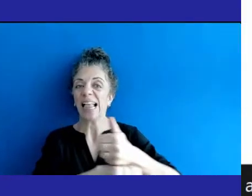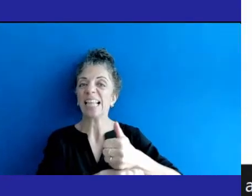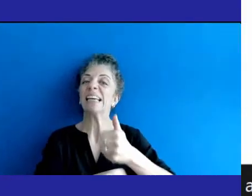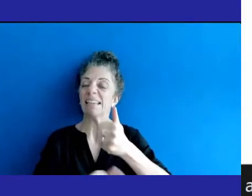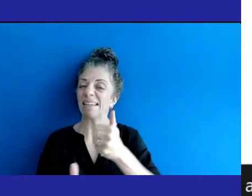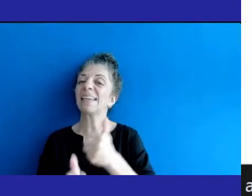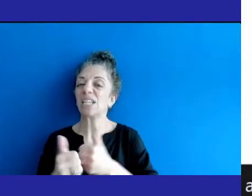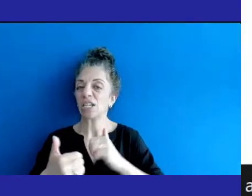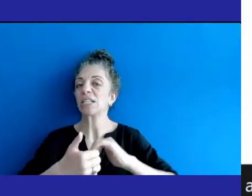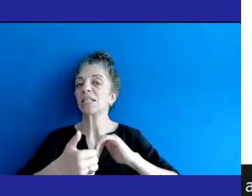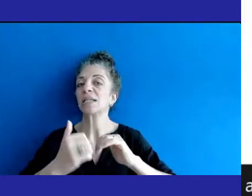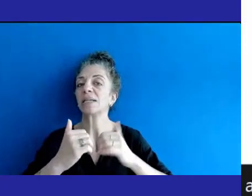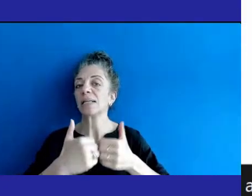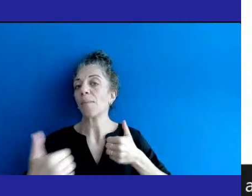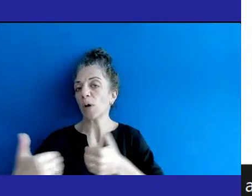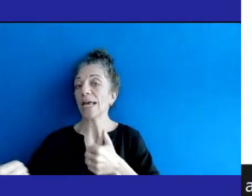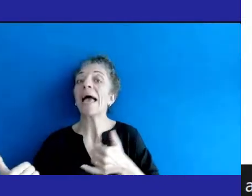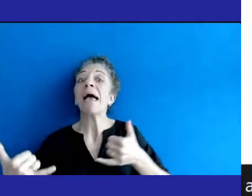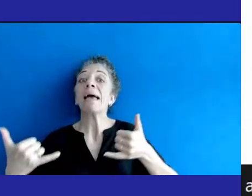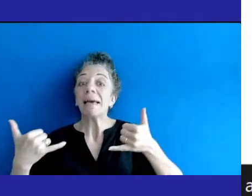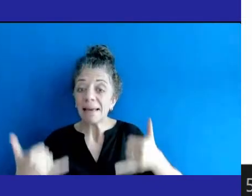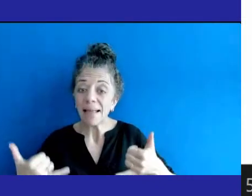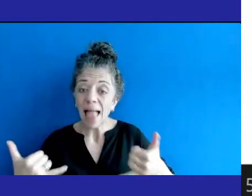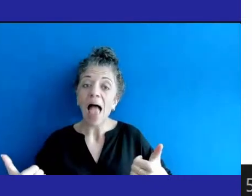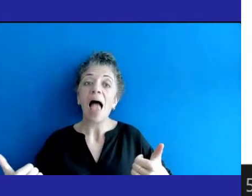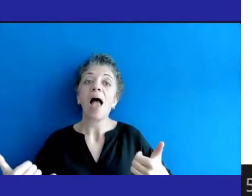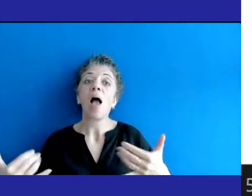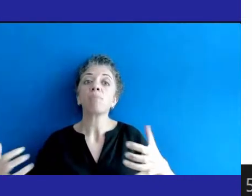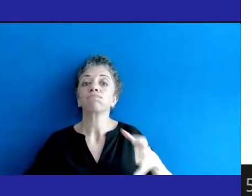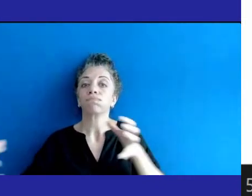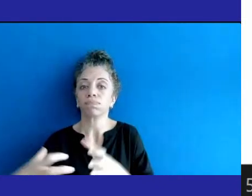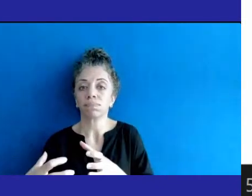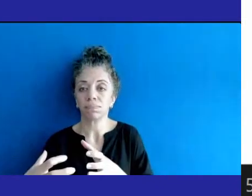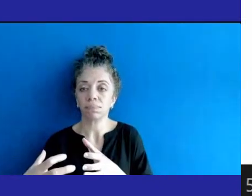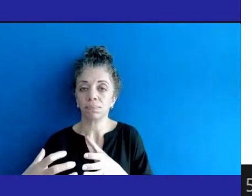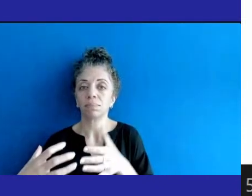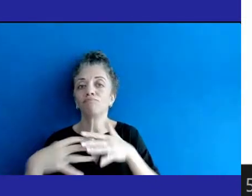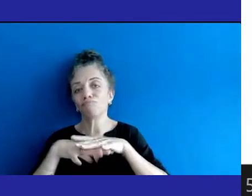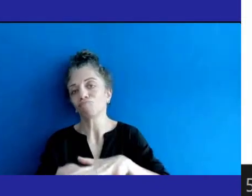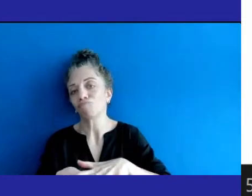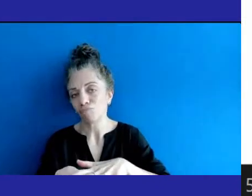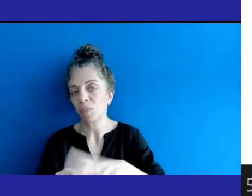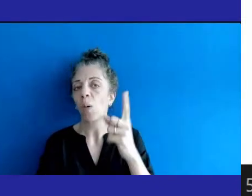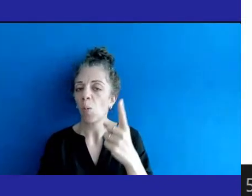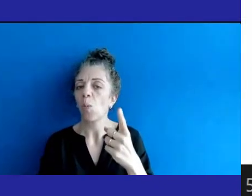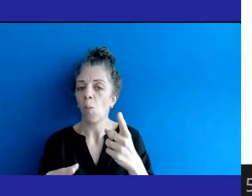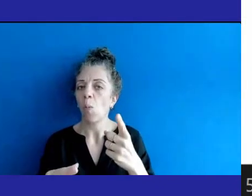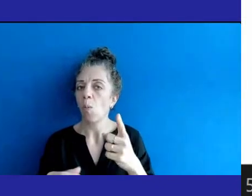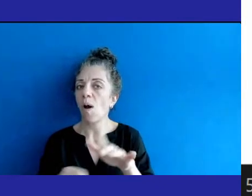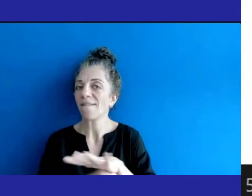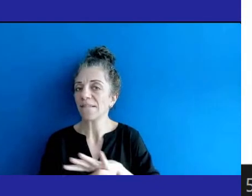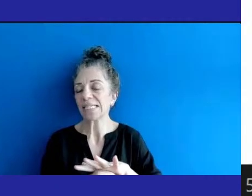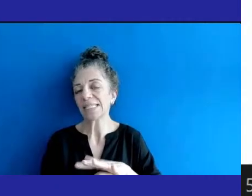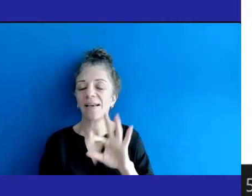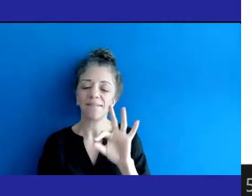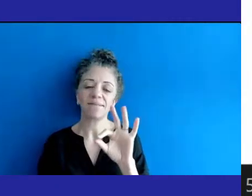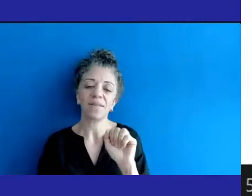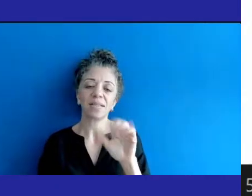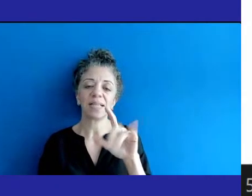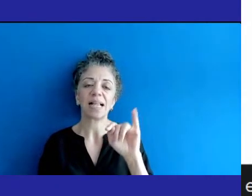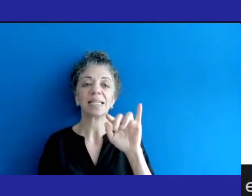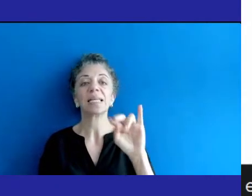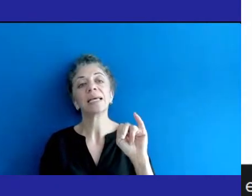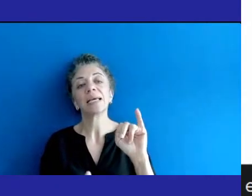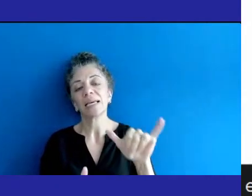those together into a single entity, which was a major effort of coordination on their part, and I think a better way to facilitate collaboration